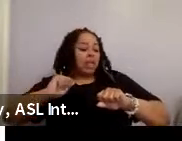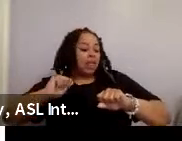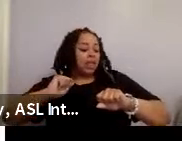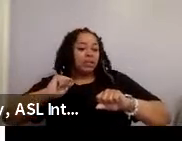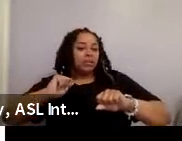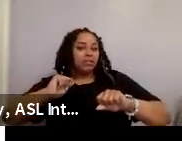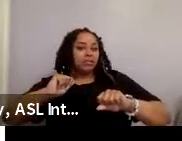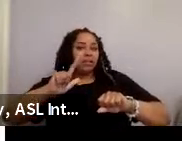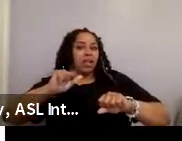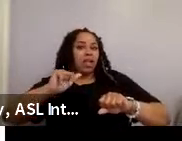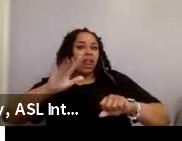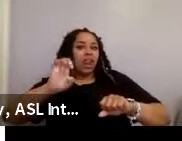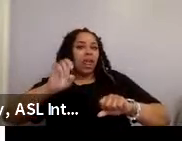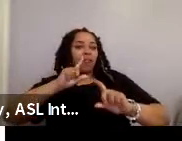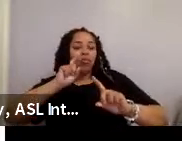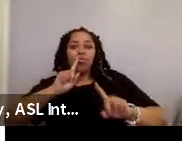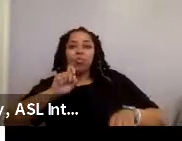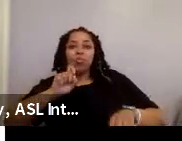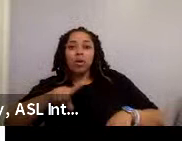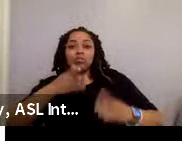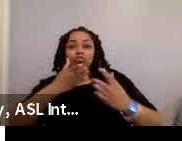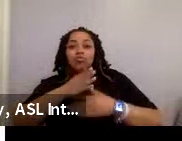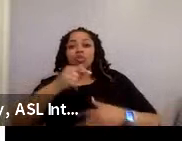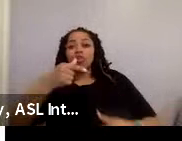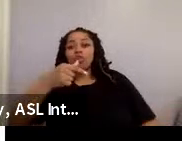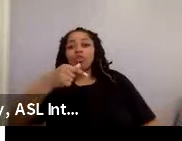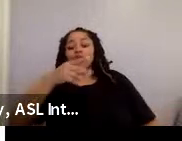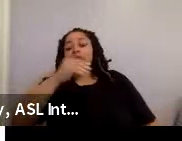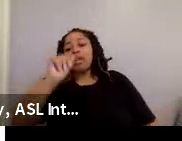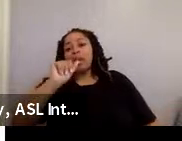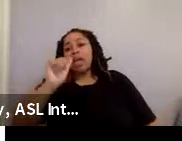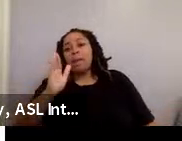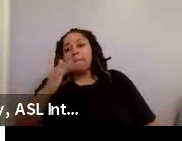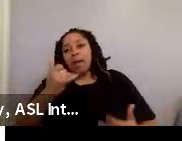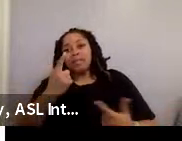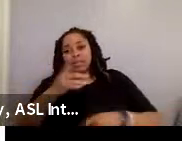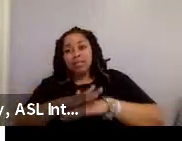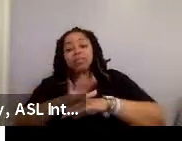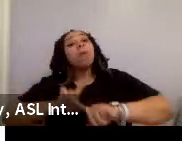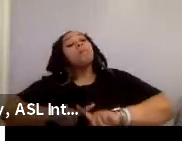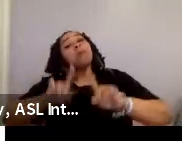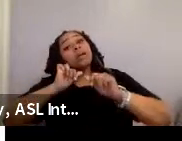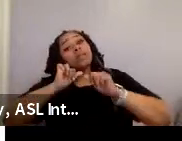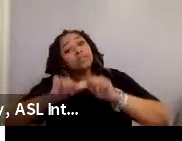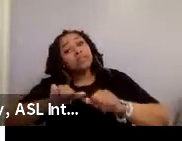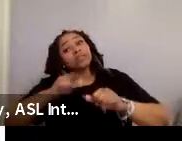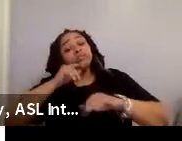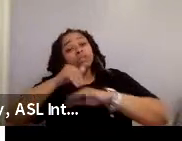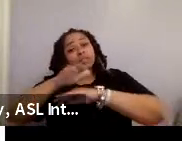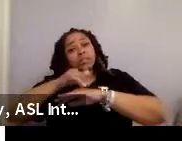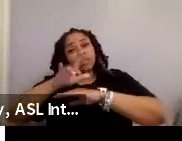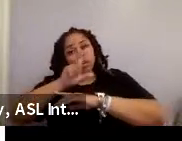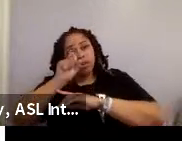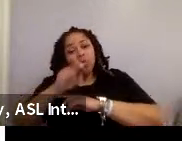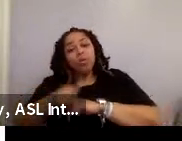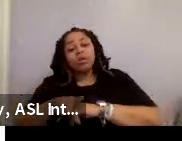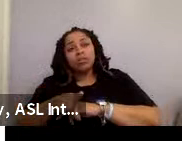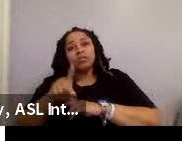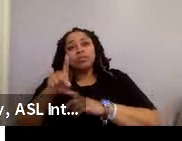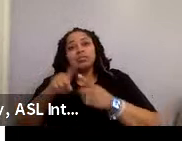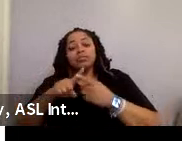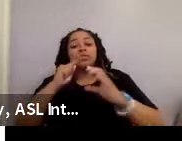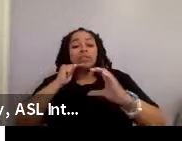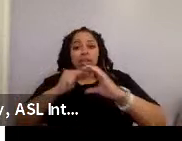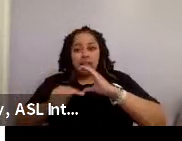live questions submitted through the Q&A box this afternoon, but continue to submit your questions to